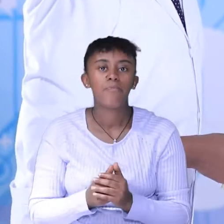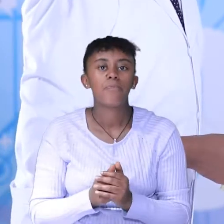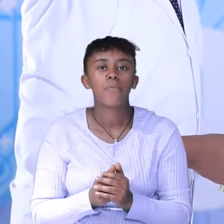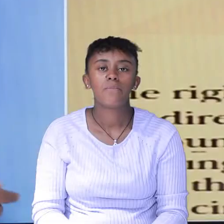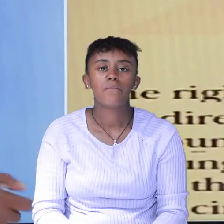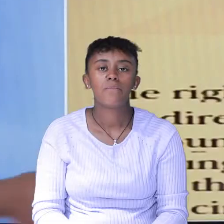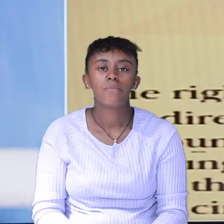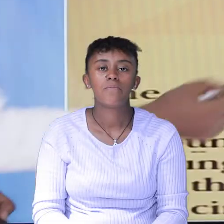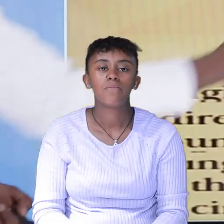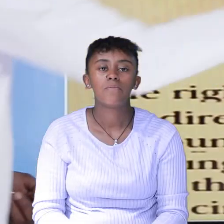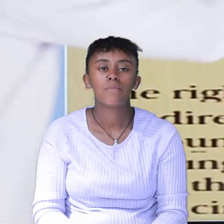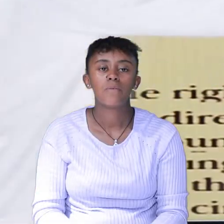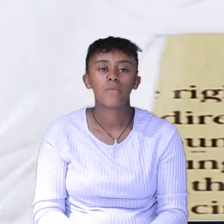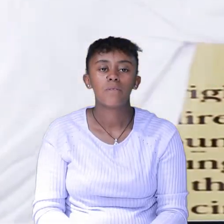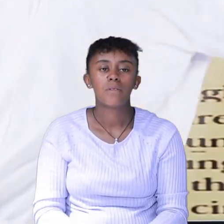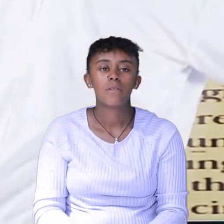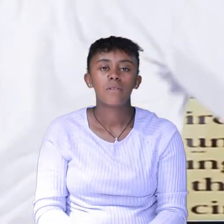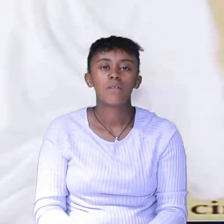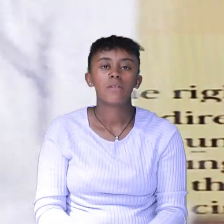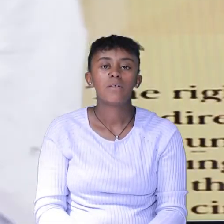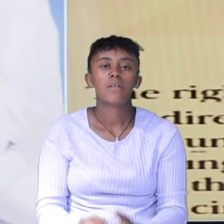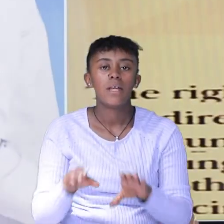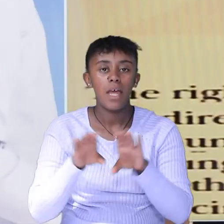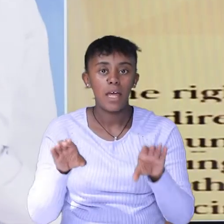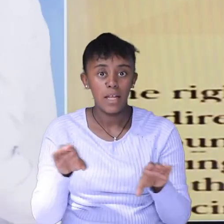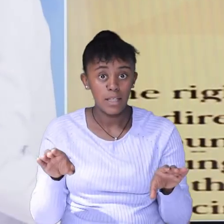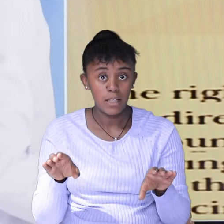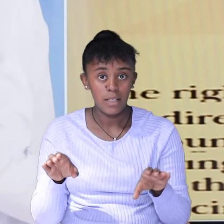see this one. Here we have a current carrying conductor,